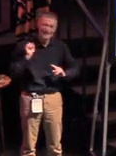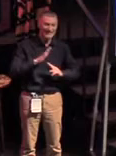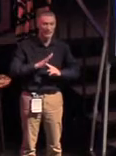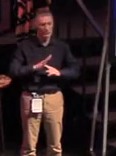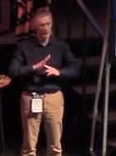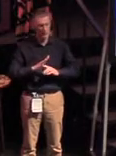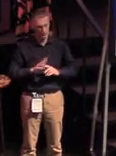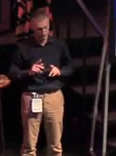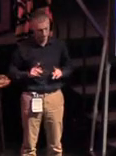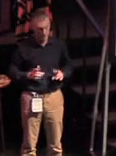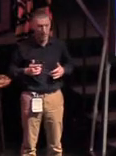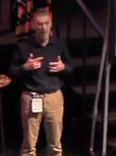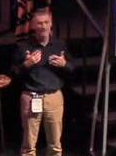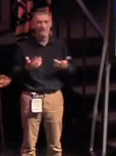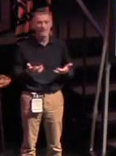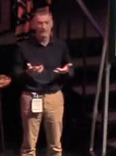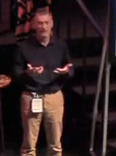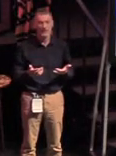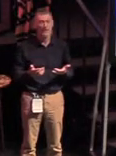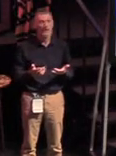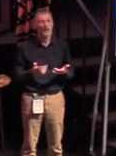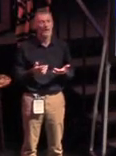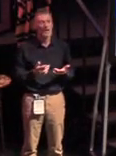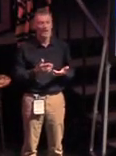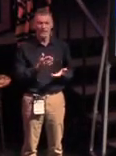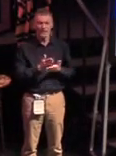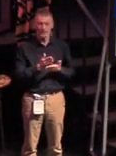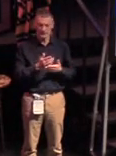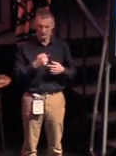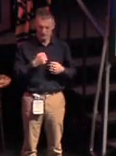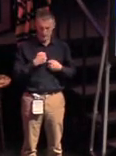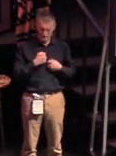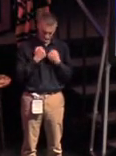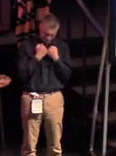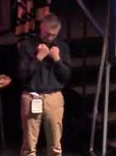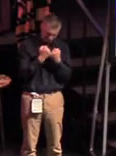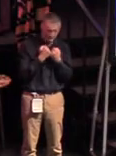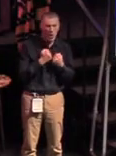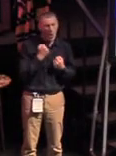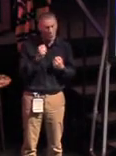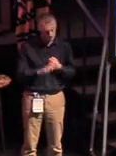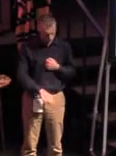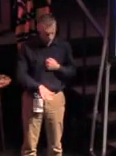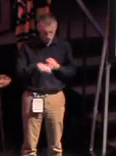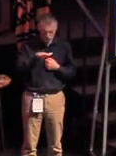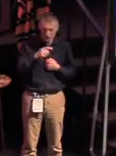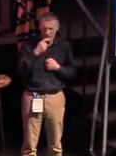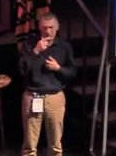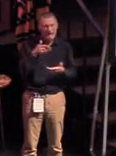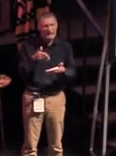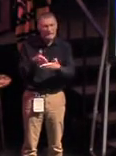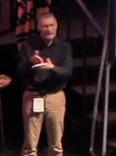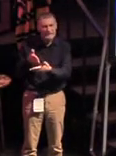of life. And it hit me because I thought about my childhood and the things that I had access to